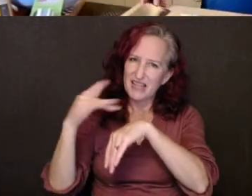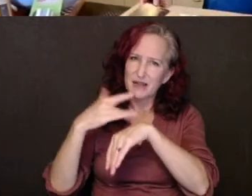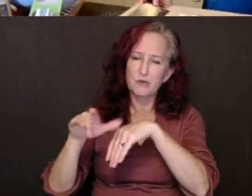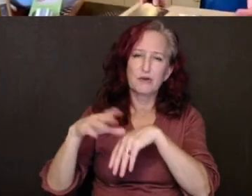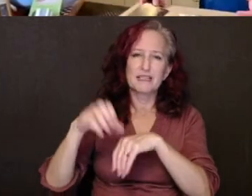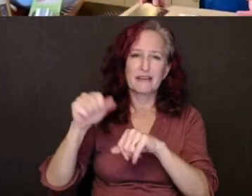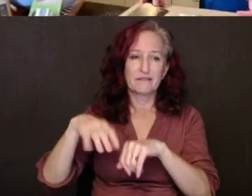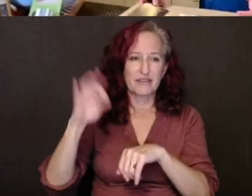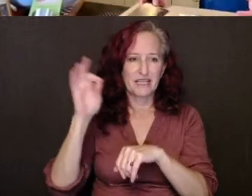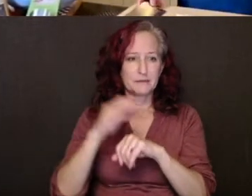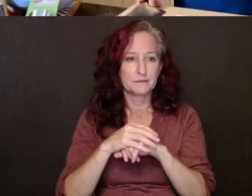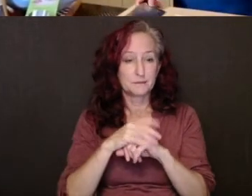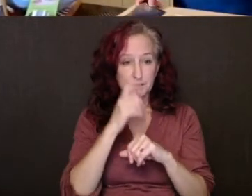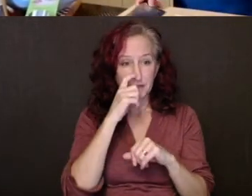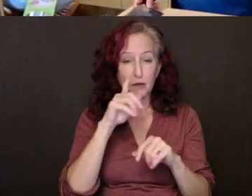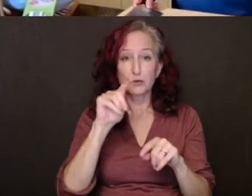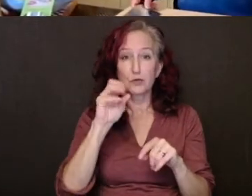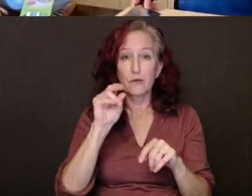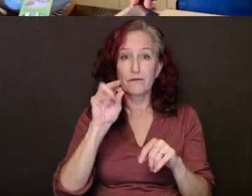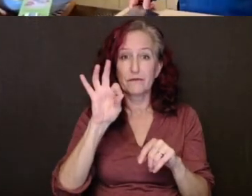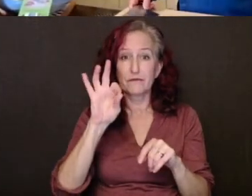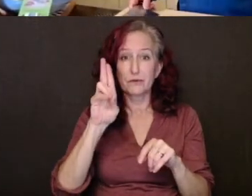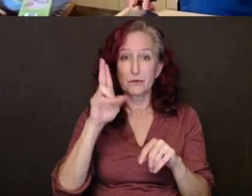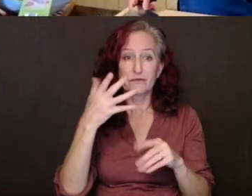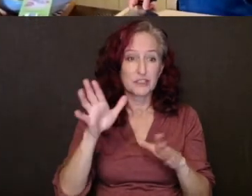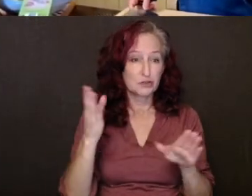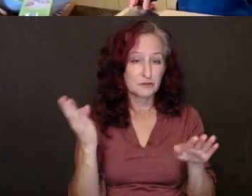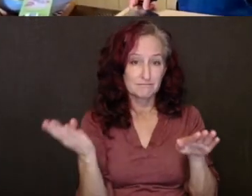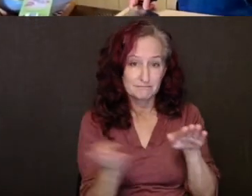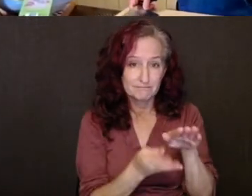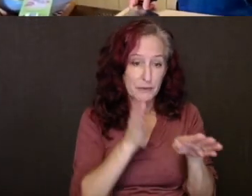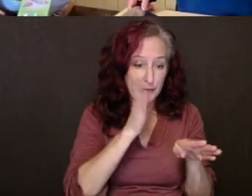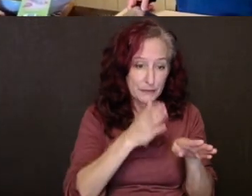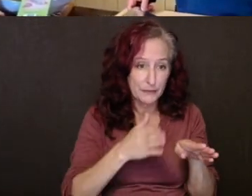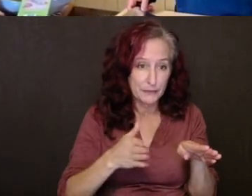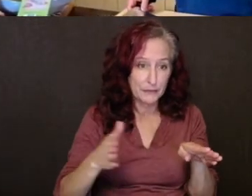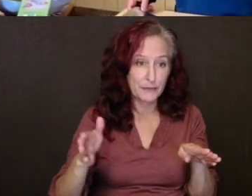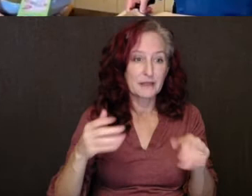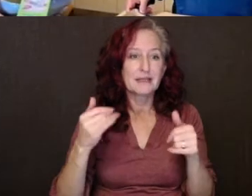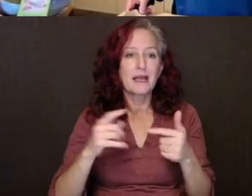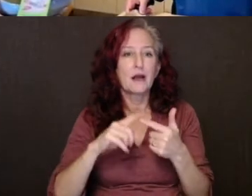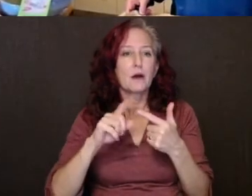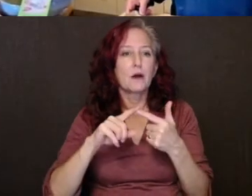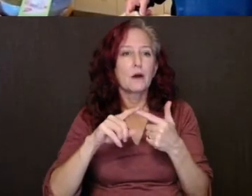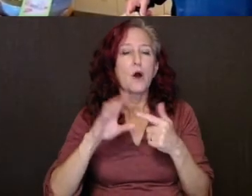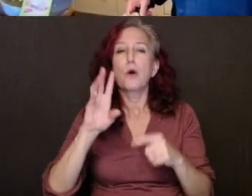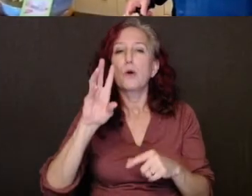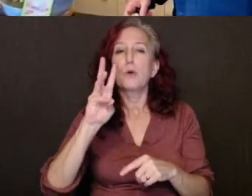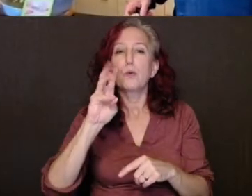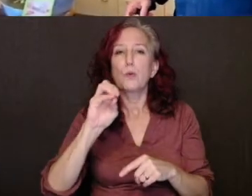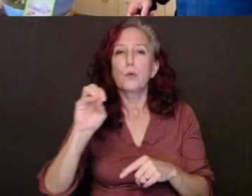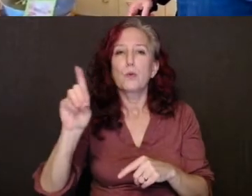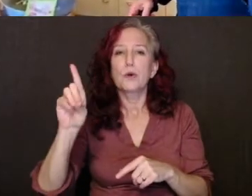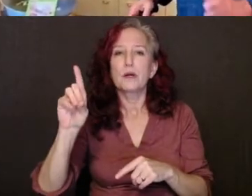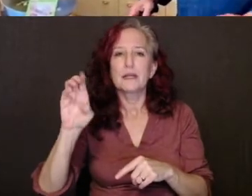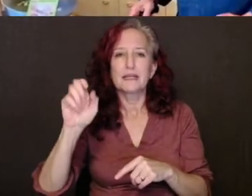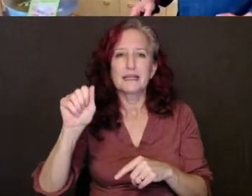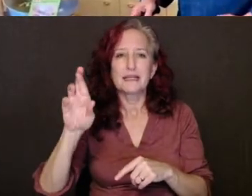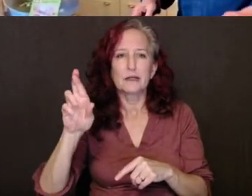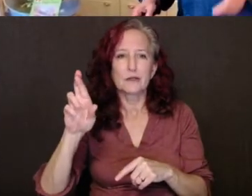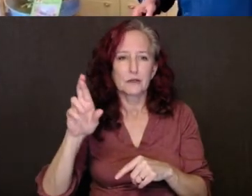use it for soup, for things, the different texture. You can use rice noodle because particularly if you have